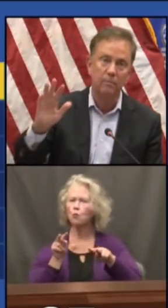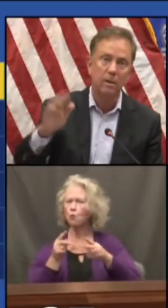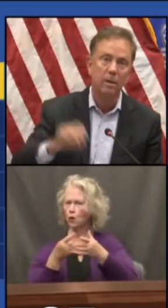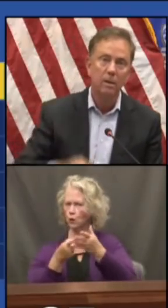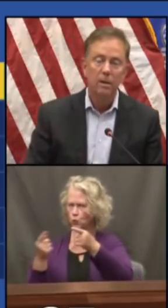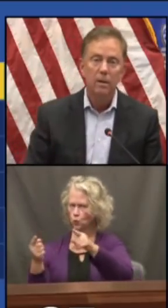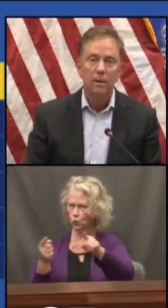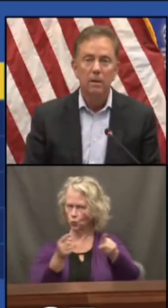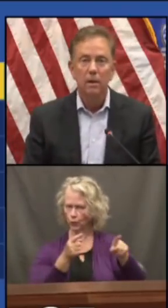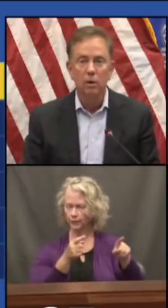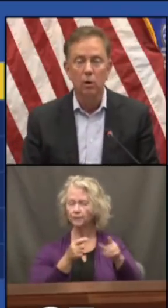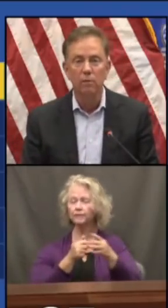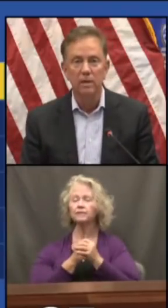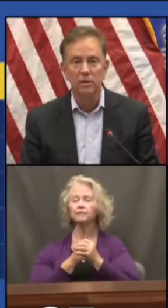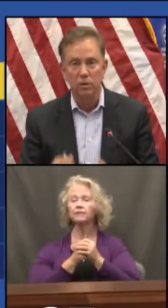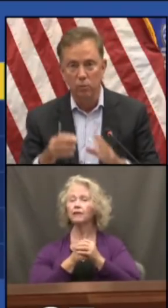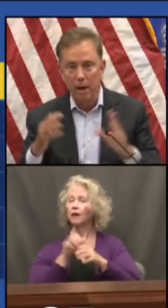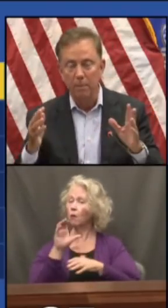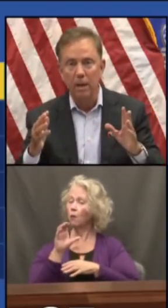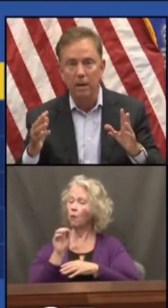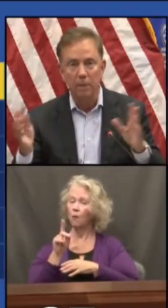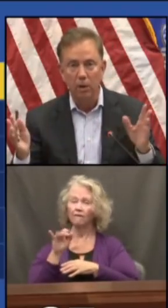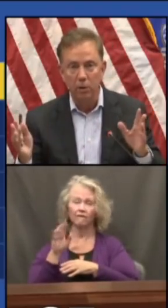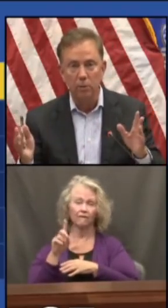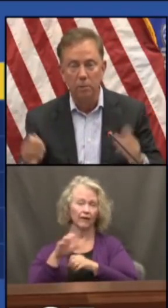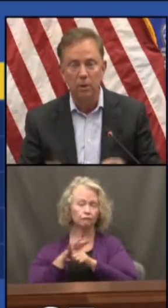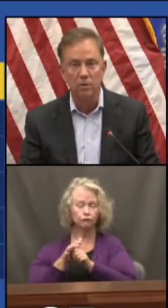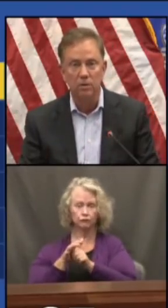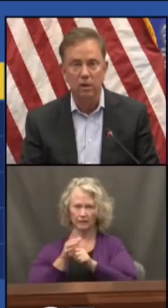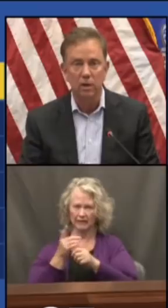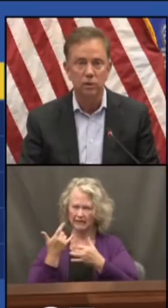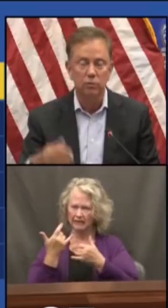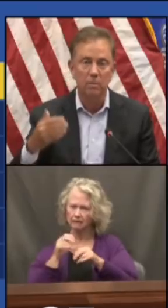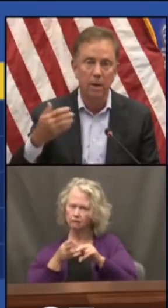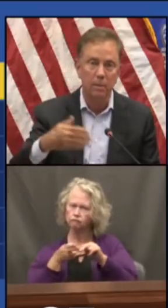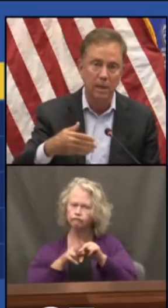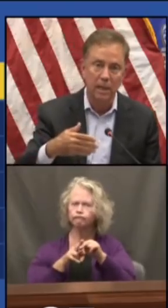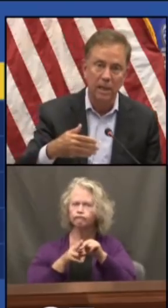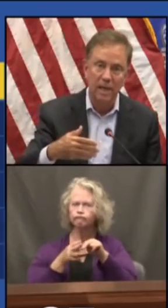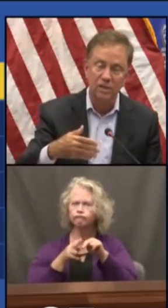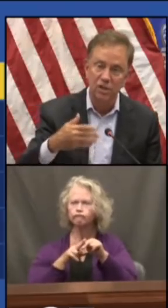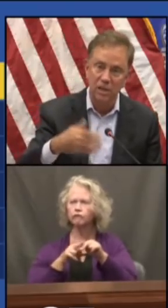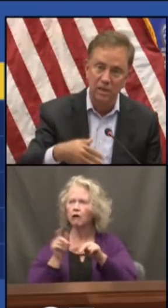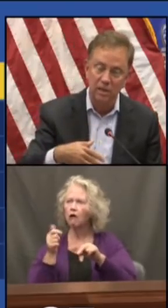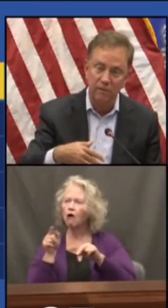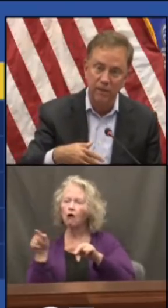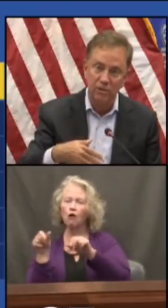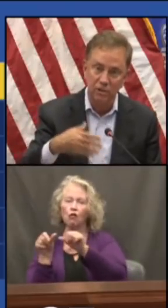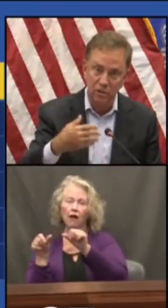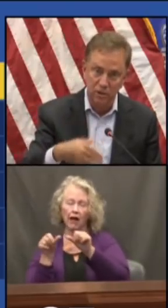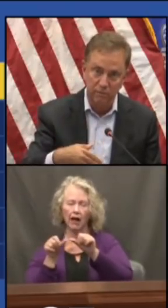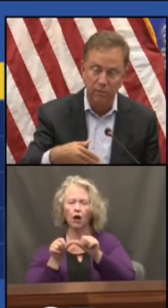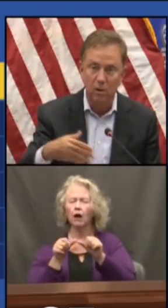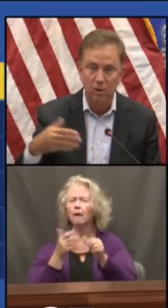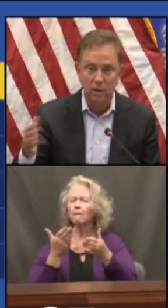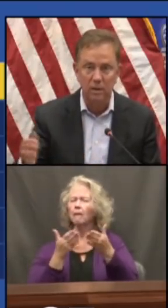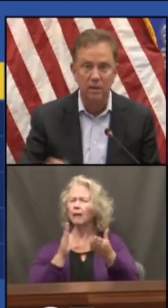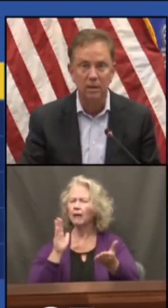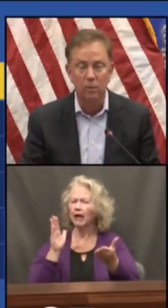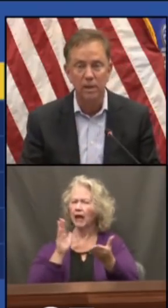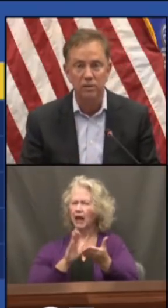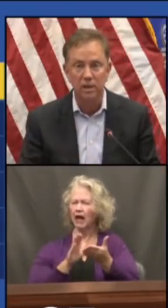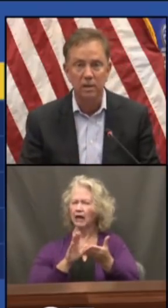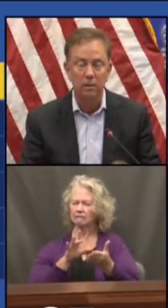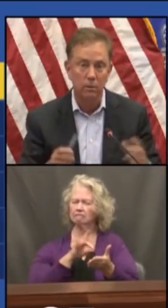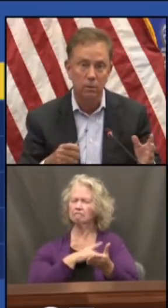that COVID is ramping up in other parts of the country, maybe a little less in infections in Florida